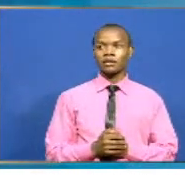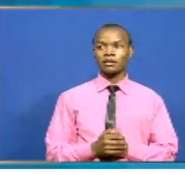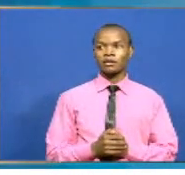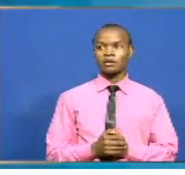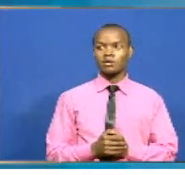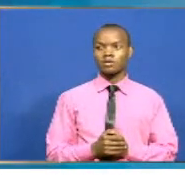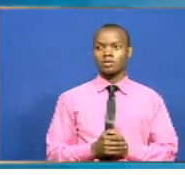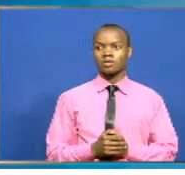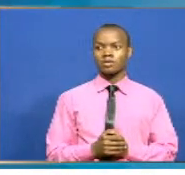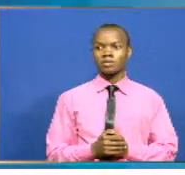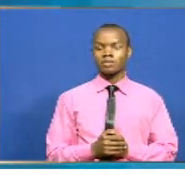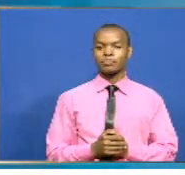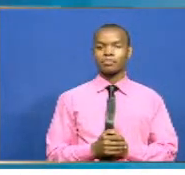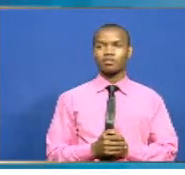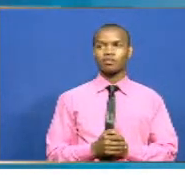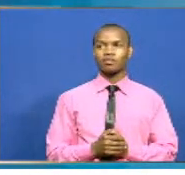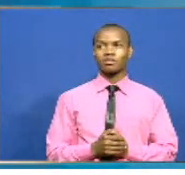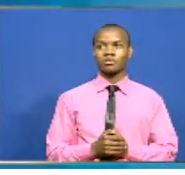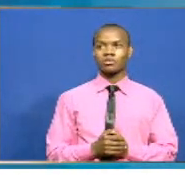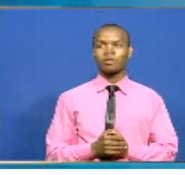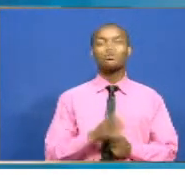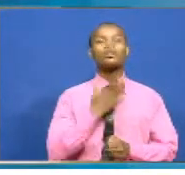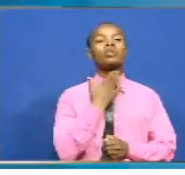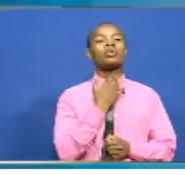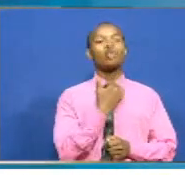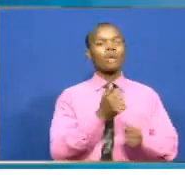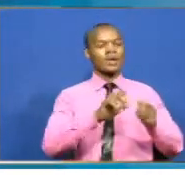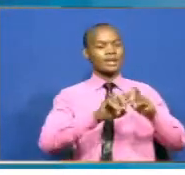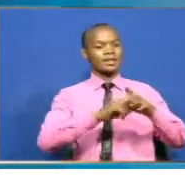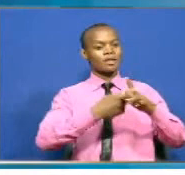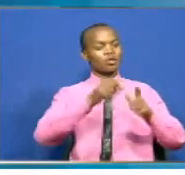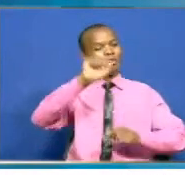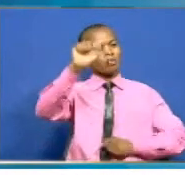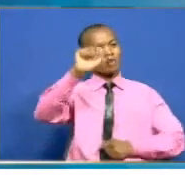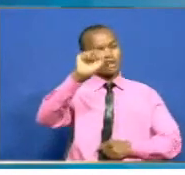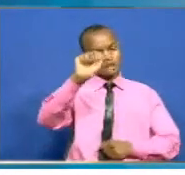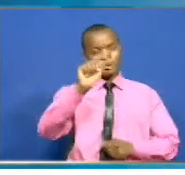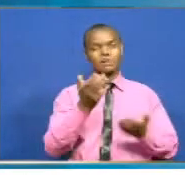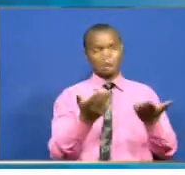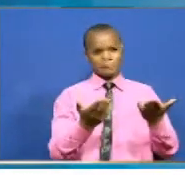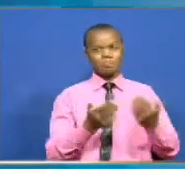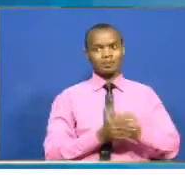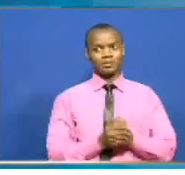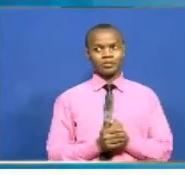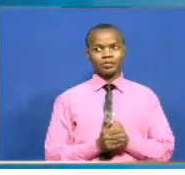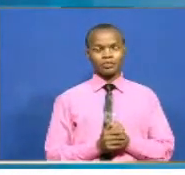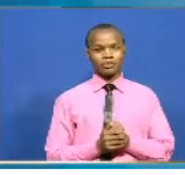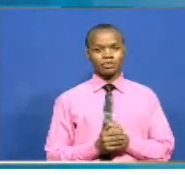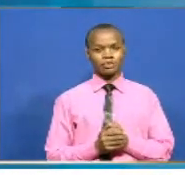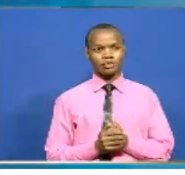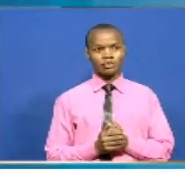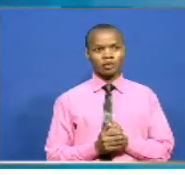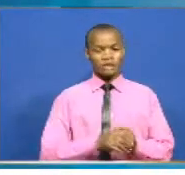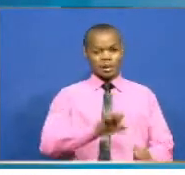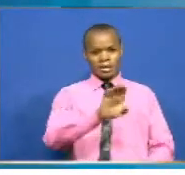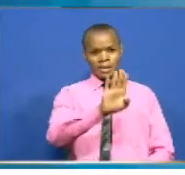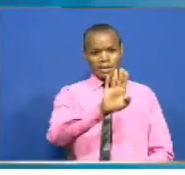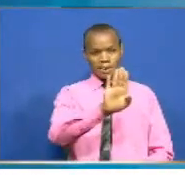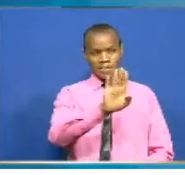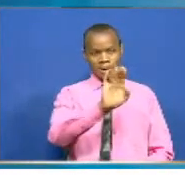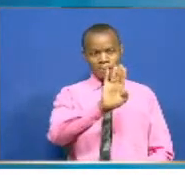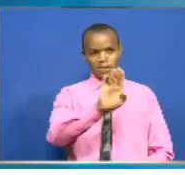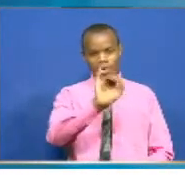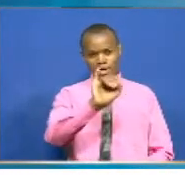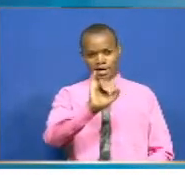Now, we just want to start from the political side and look at BBI.